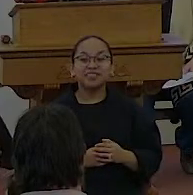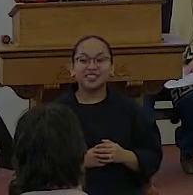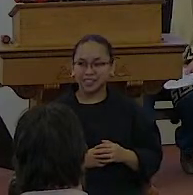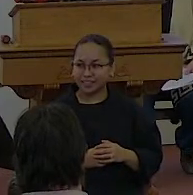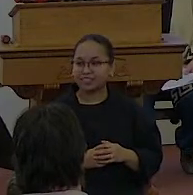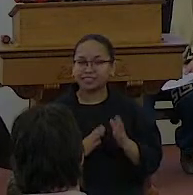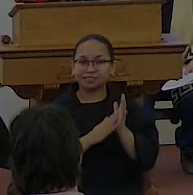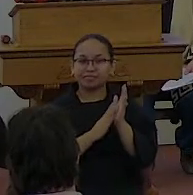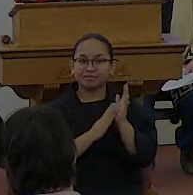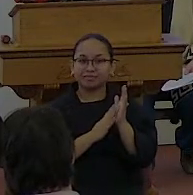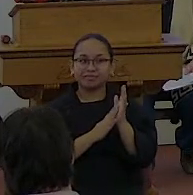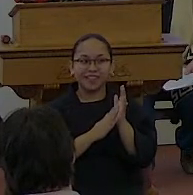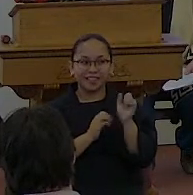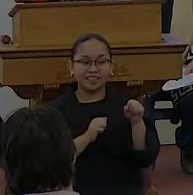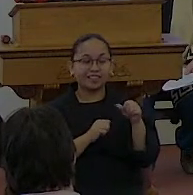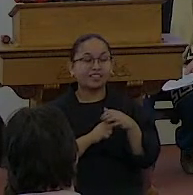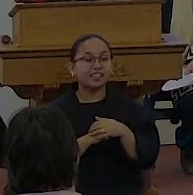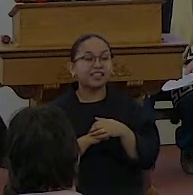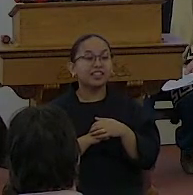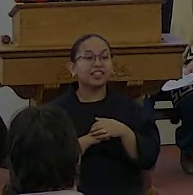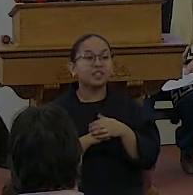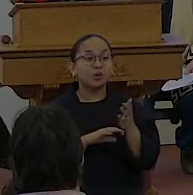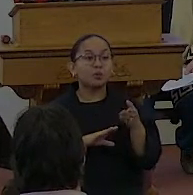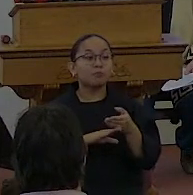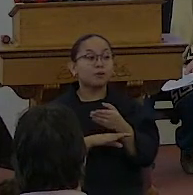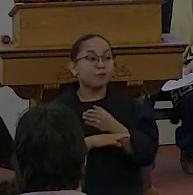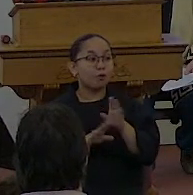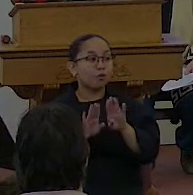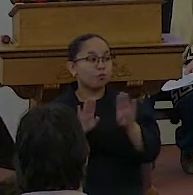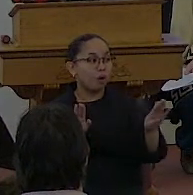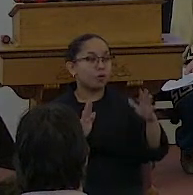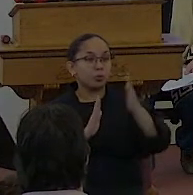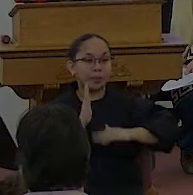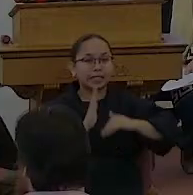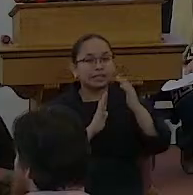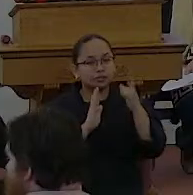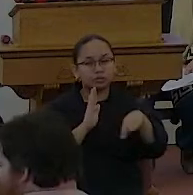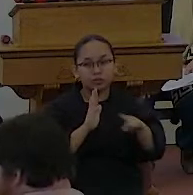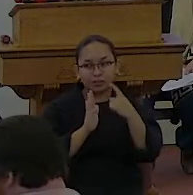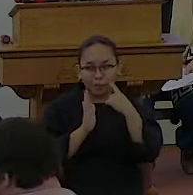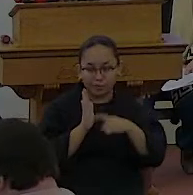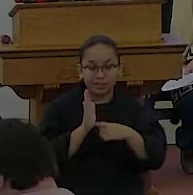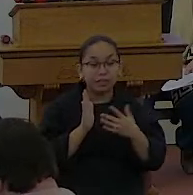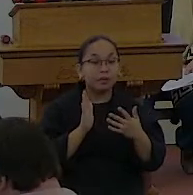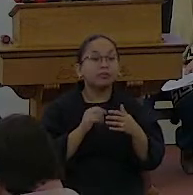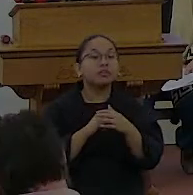absolutely. So the foyer has been painted, which I'm sure you noticed. And then